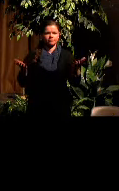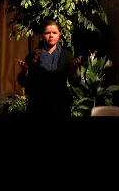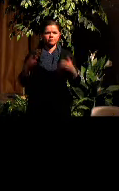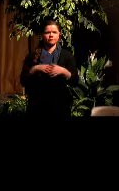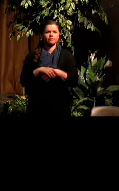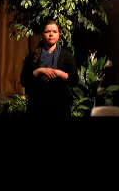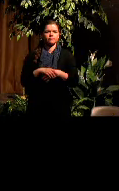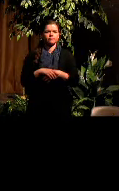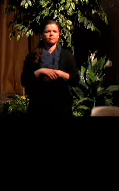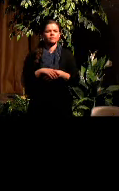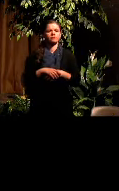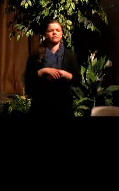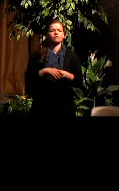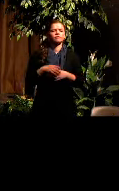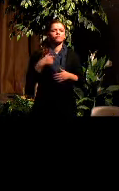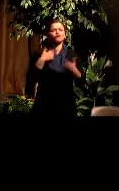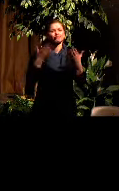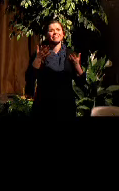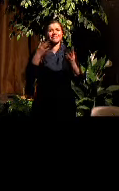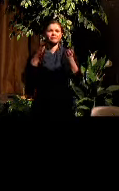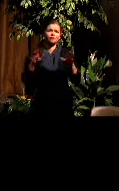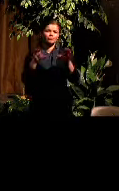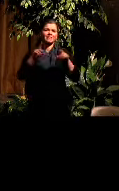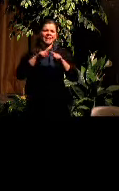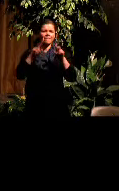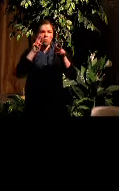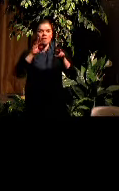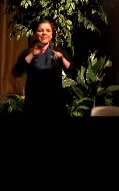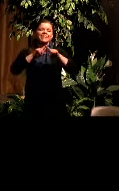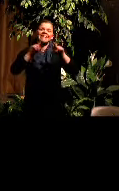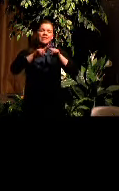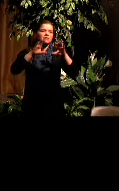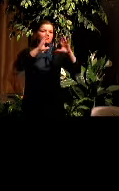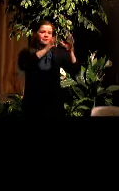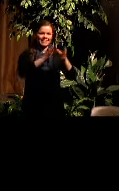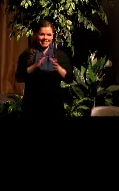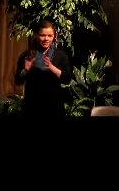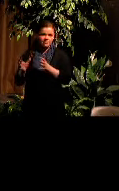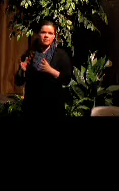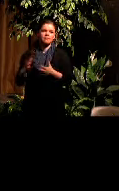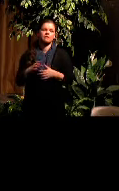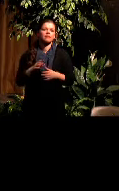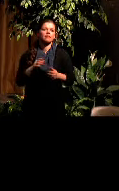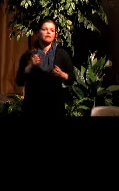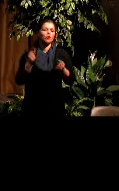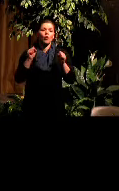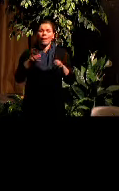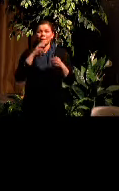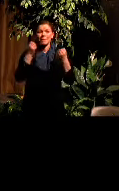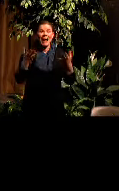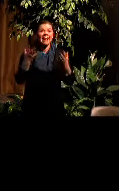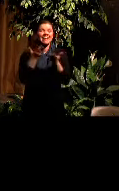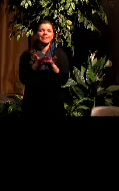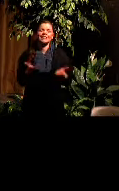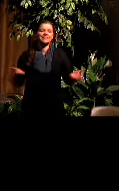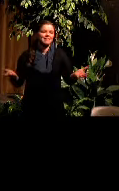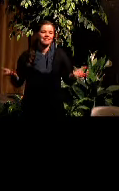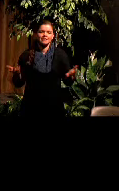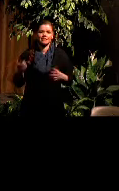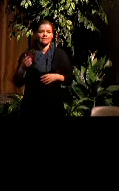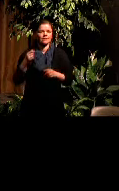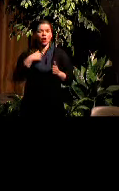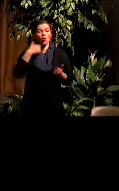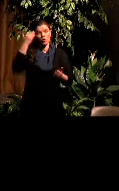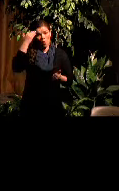golden-winged warblers, like the eastern meadowlark. Because it could be other things. It could be, we know the wood thrush was actually impacted by eggshell thinning